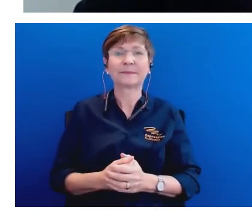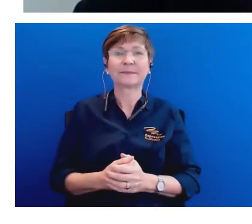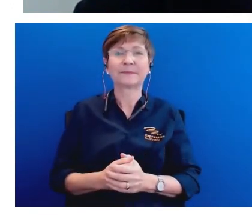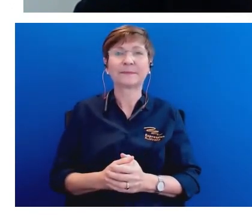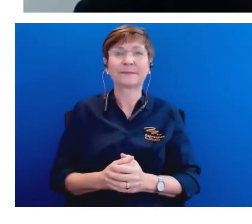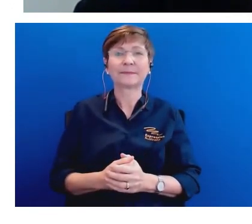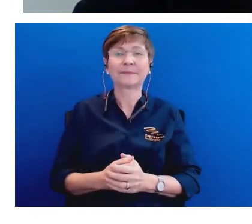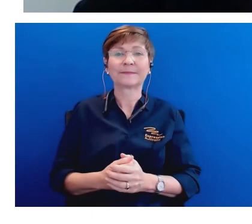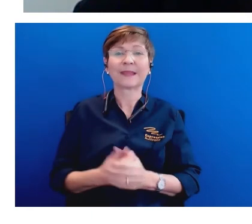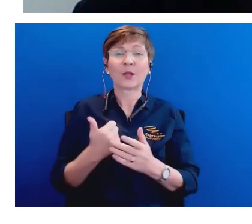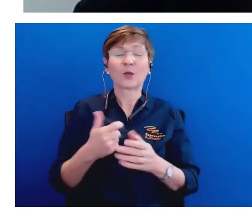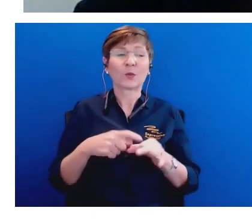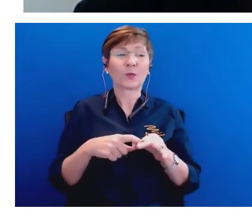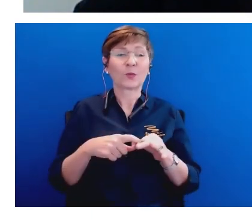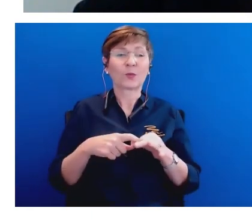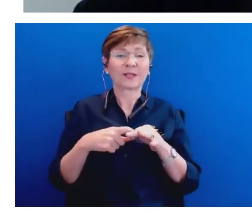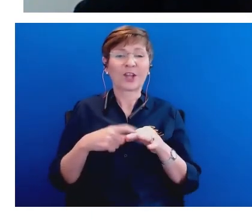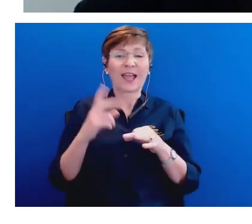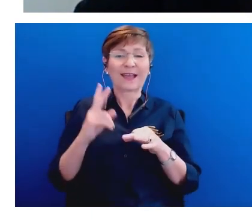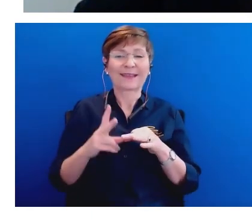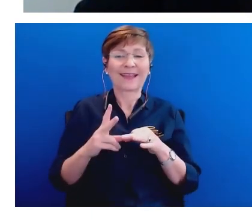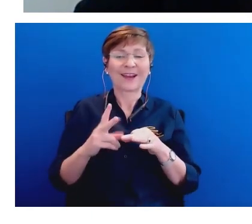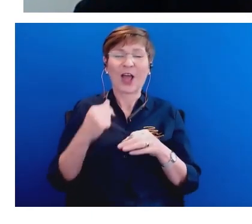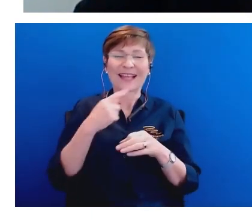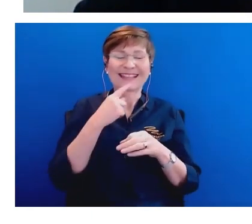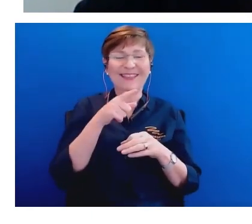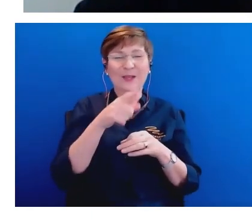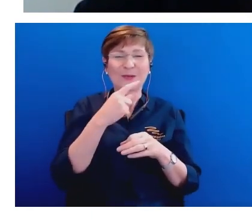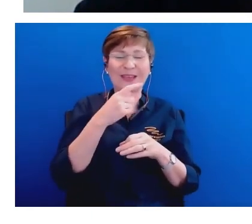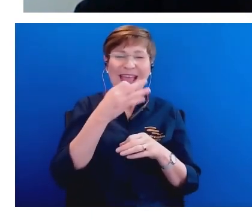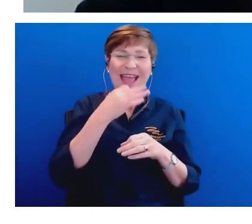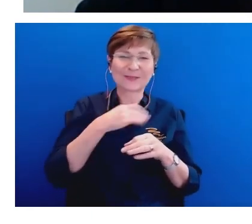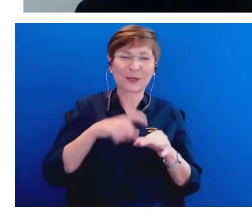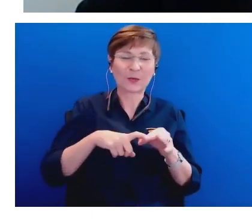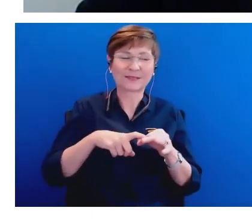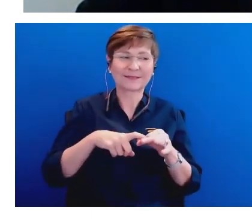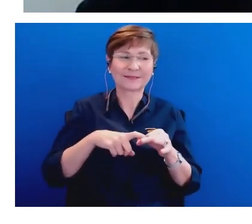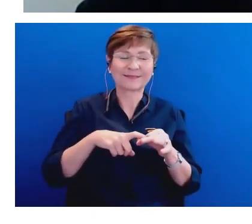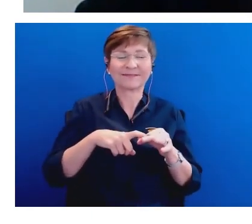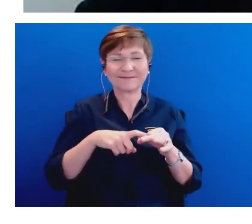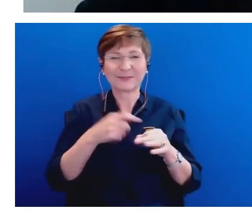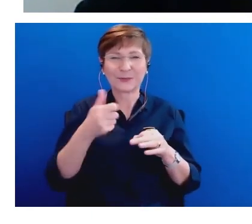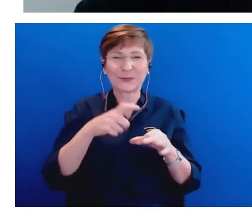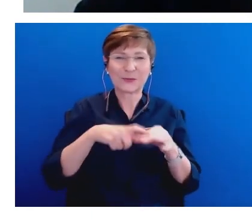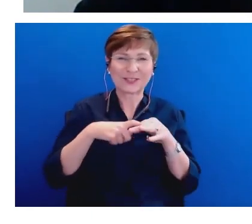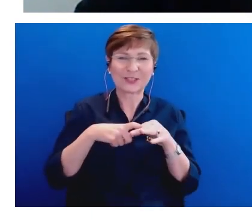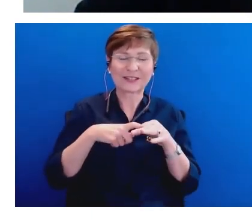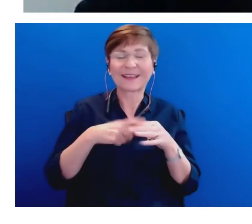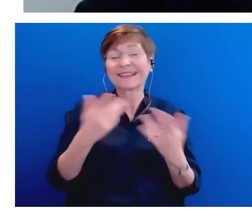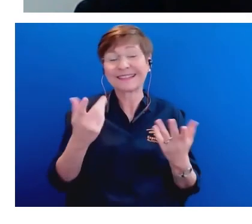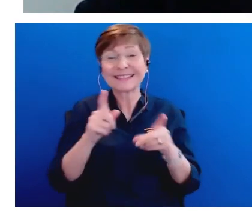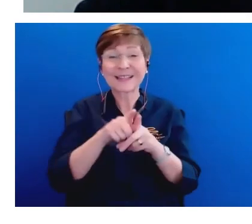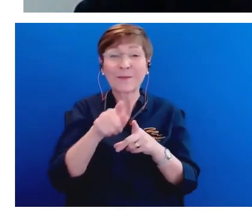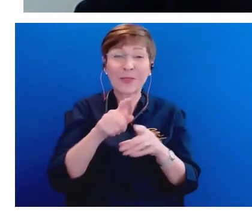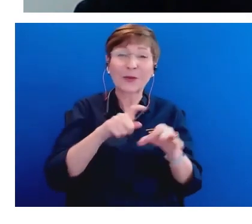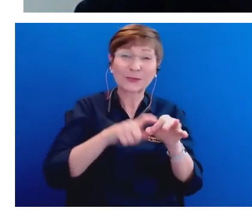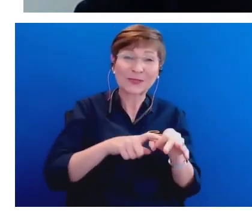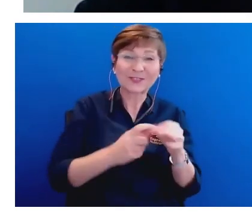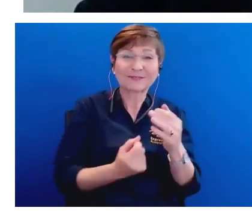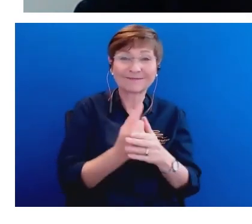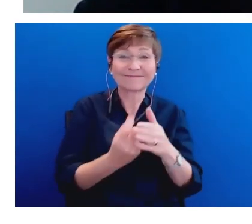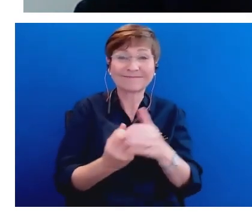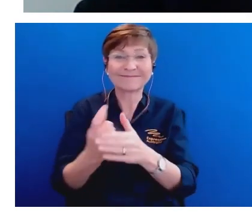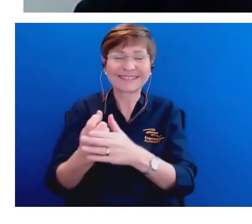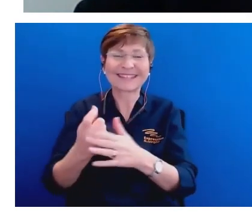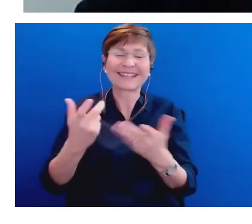a good question. Again, I keep saying that about all the questions, but those are all just live issues that keep coming up again and again. We're seeing certainly some